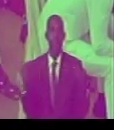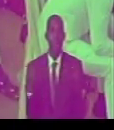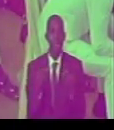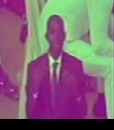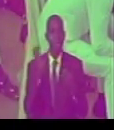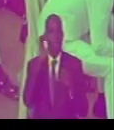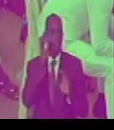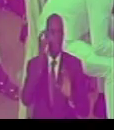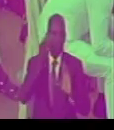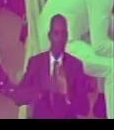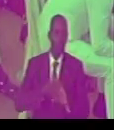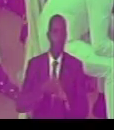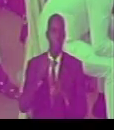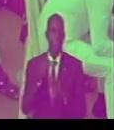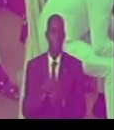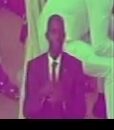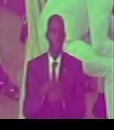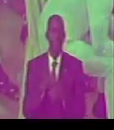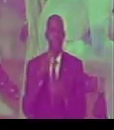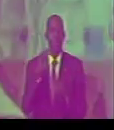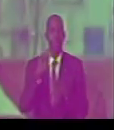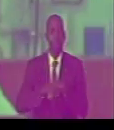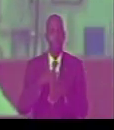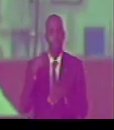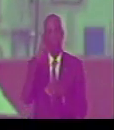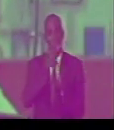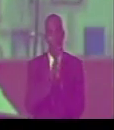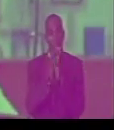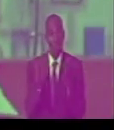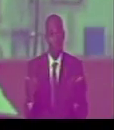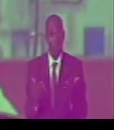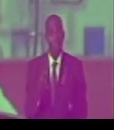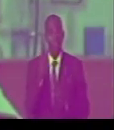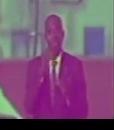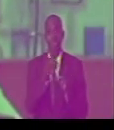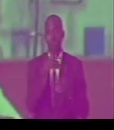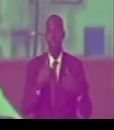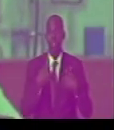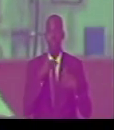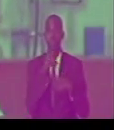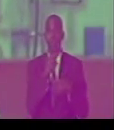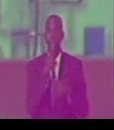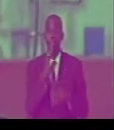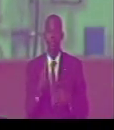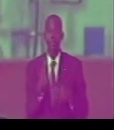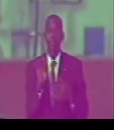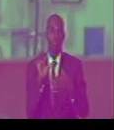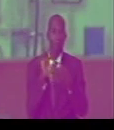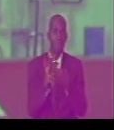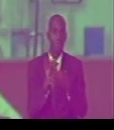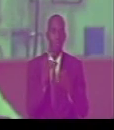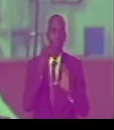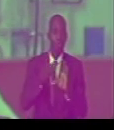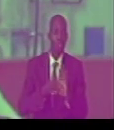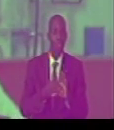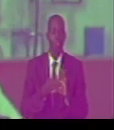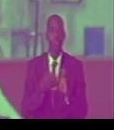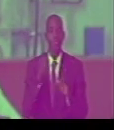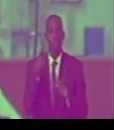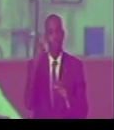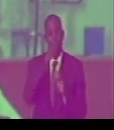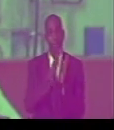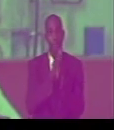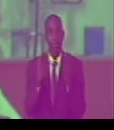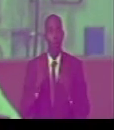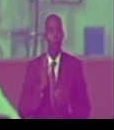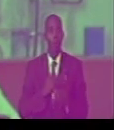Jesus. Up till now, no more pain. He killed in just by logging into the Facebook. If you have not been connected, you have